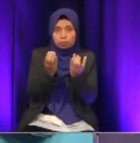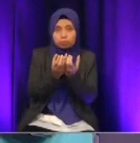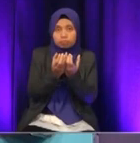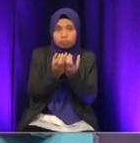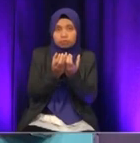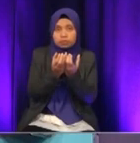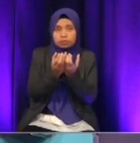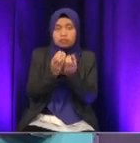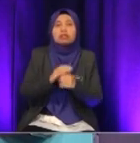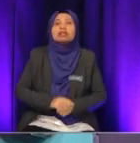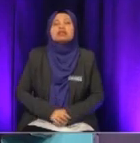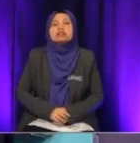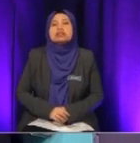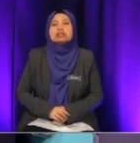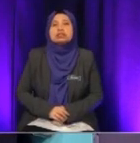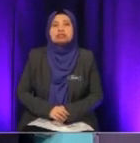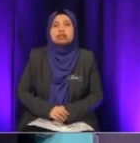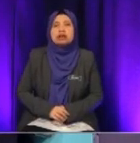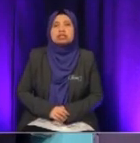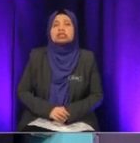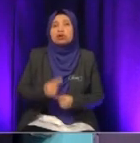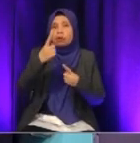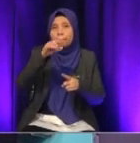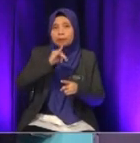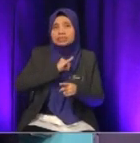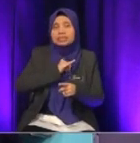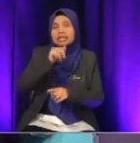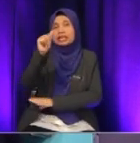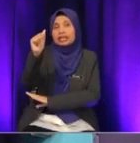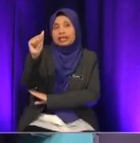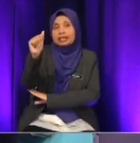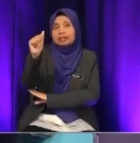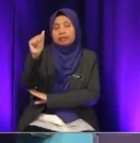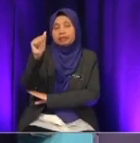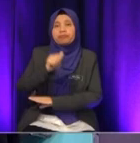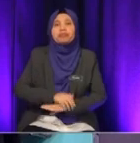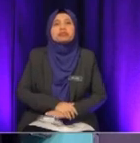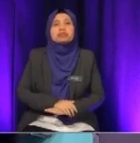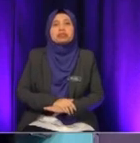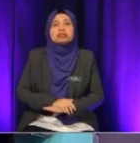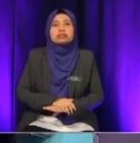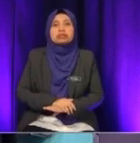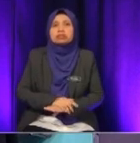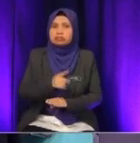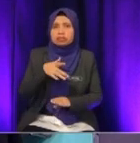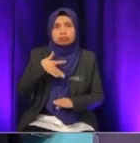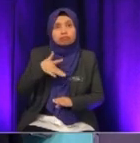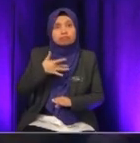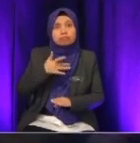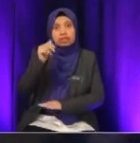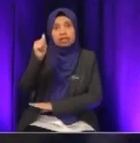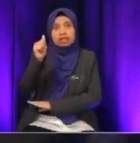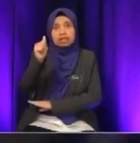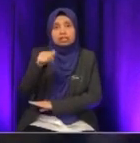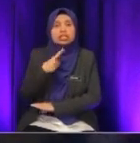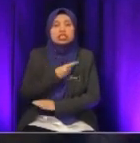rubbish or paint the community space. Yep. So my answer would be A. A. All right. So do you agree with me? Of course. Okay, why don't we